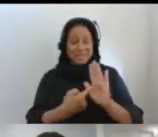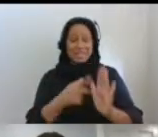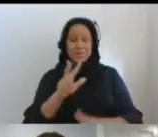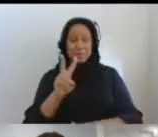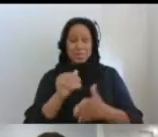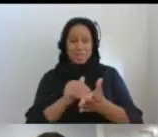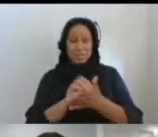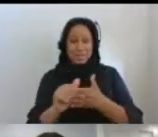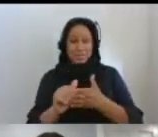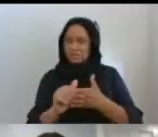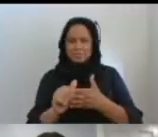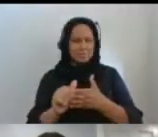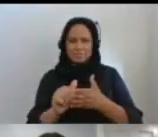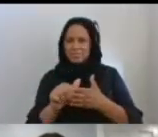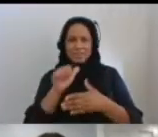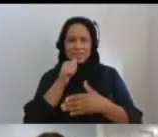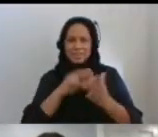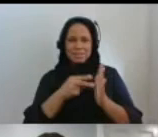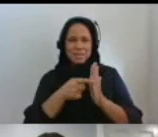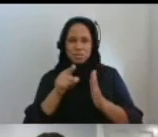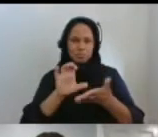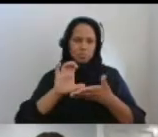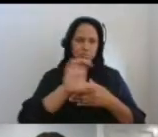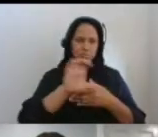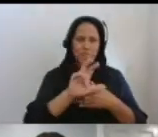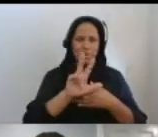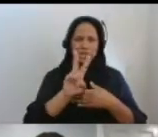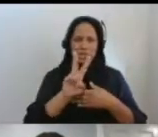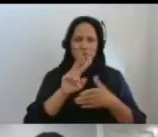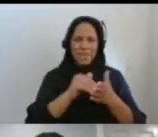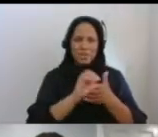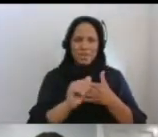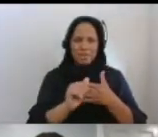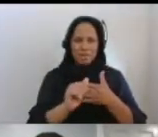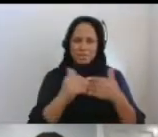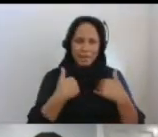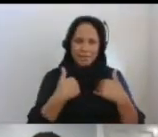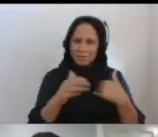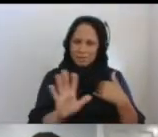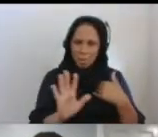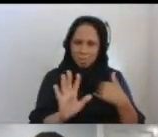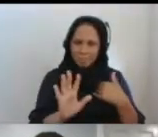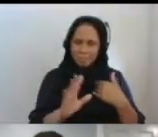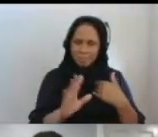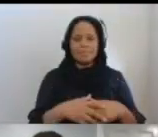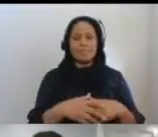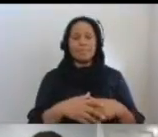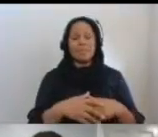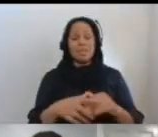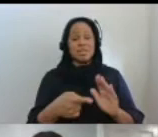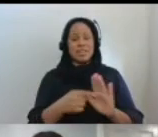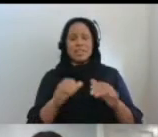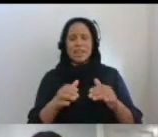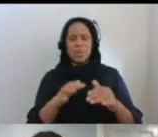$32,000 doesn't mean that you may put $32,000 in there or that you have $32,000 in there. And what does this category really cover,